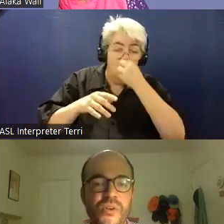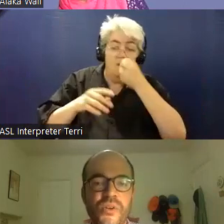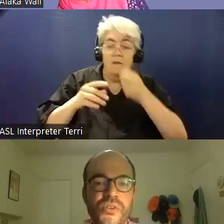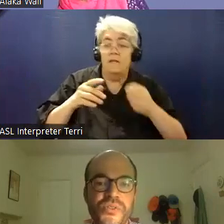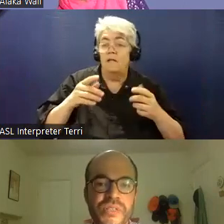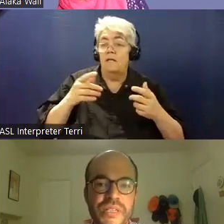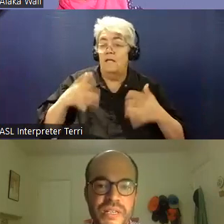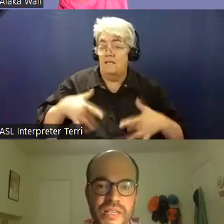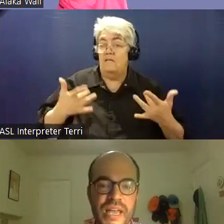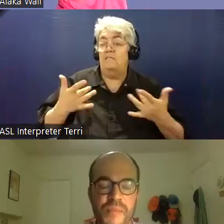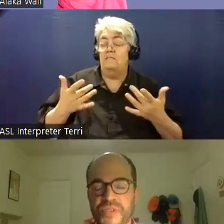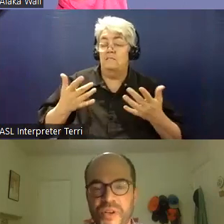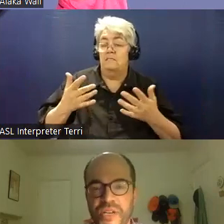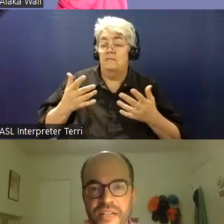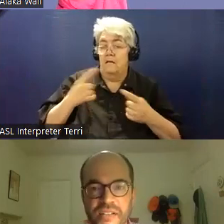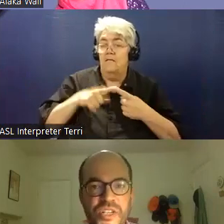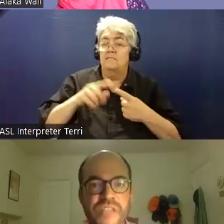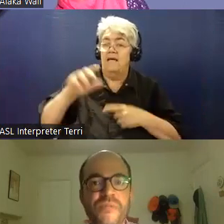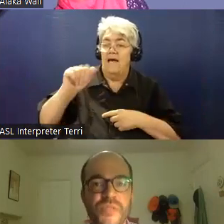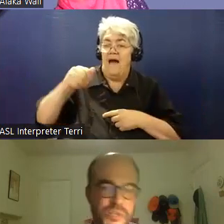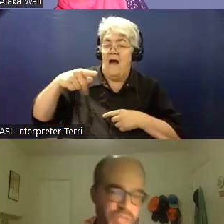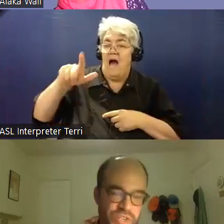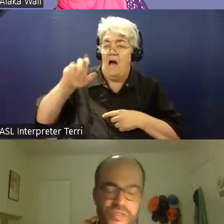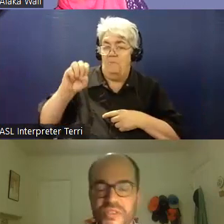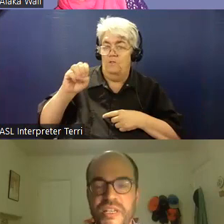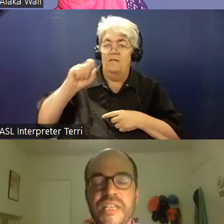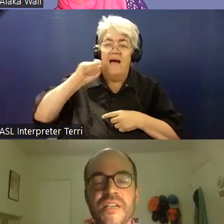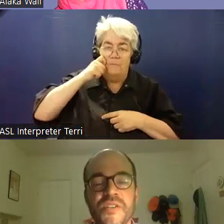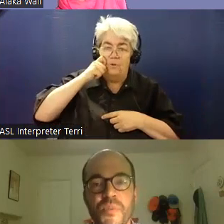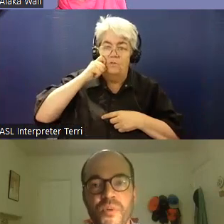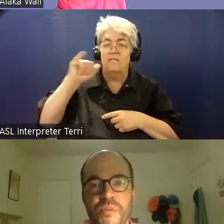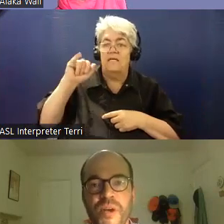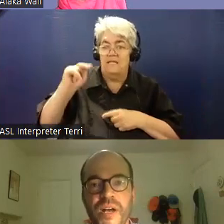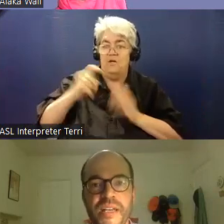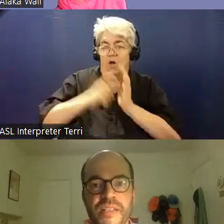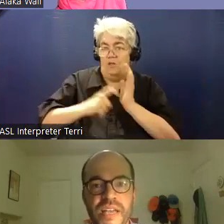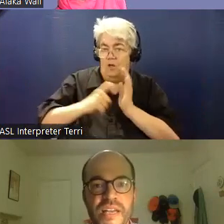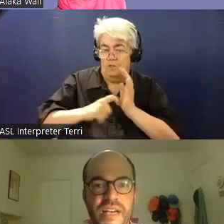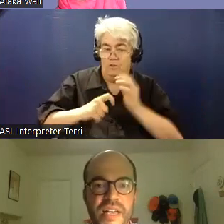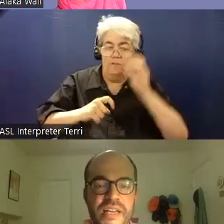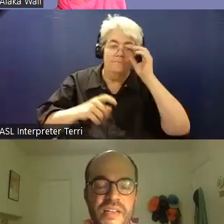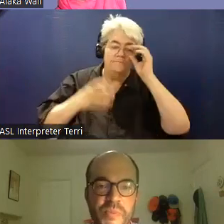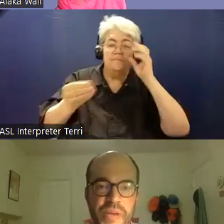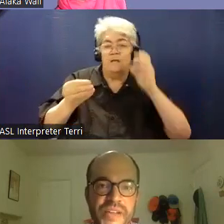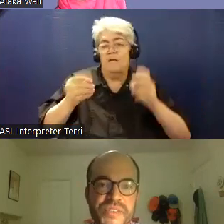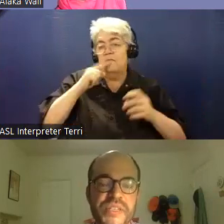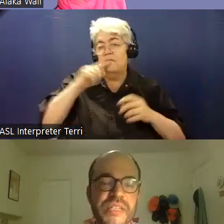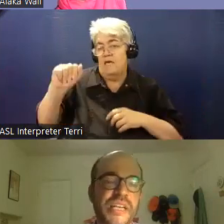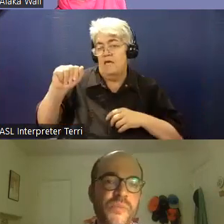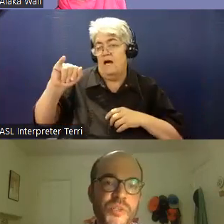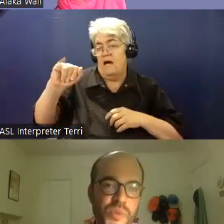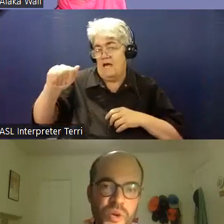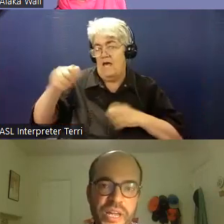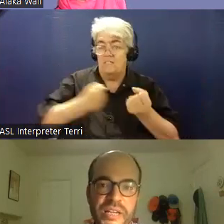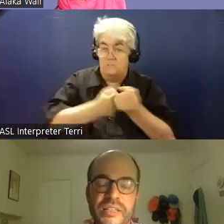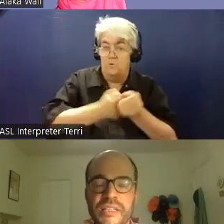event called Apples in Archaeology, which has been generously supported by the AIA in the past, in